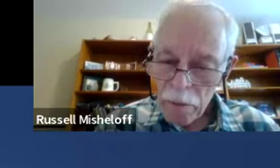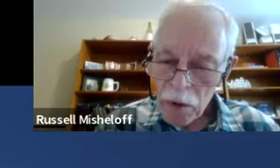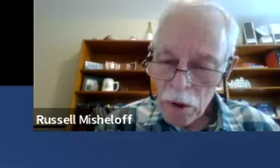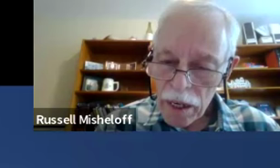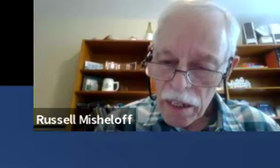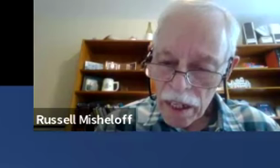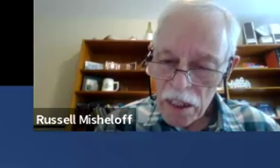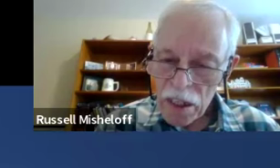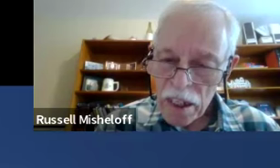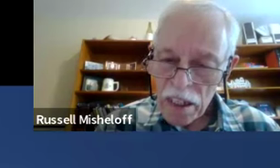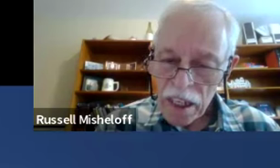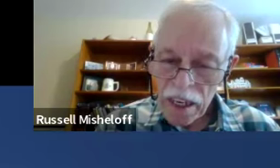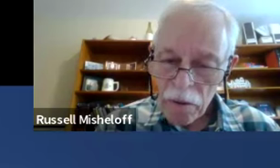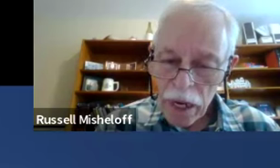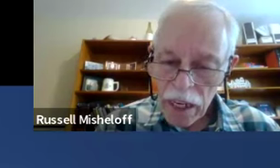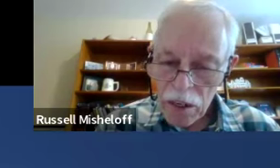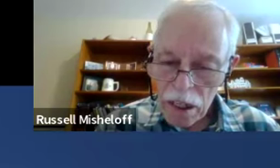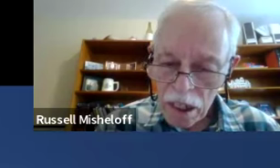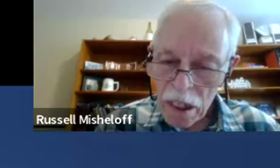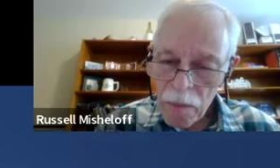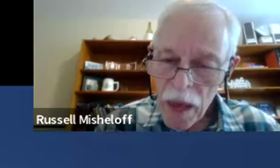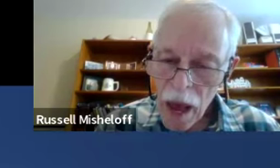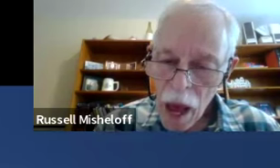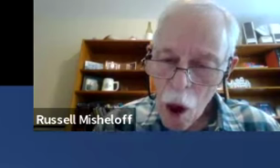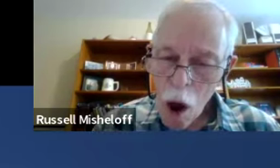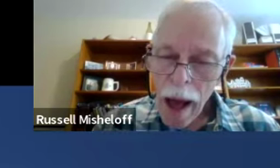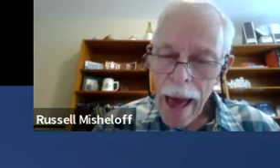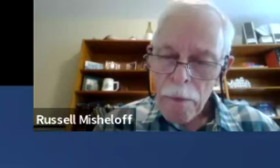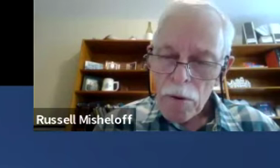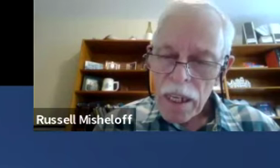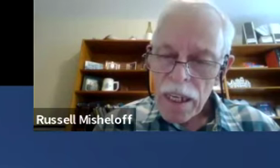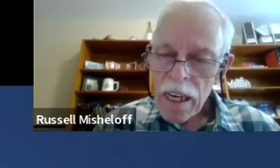DC government organizations, DC government agencies,